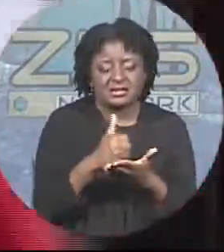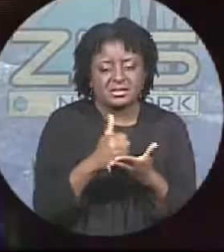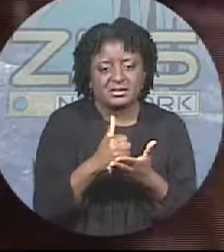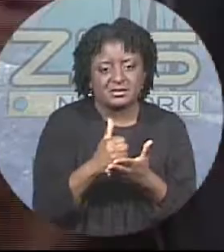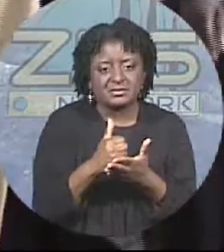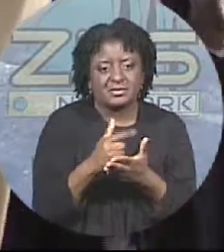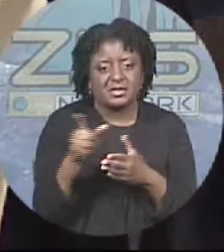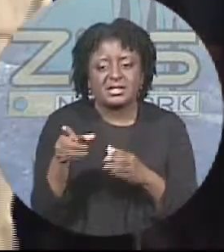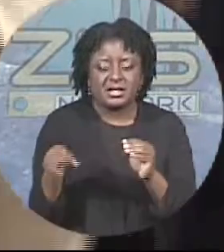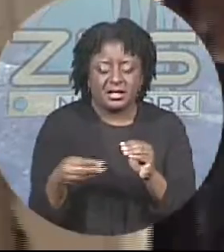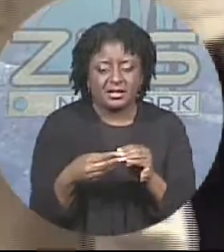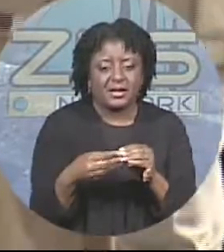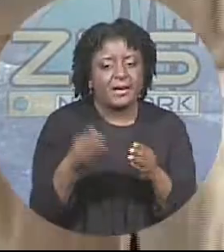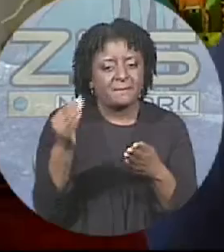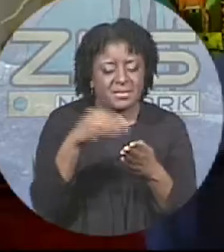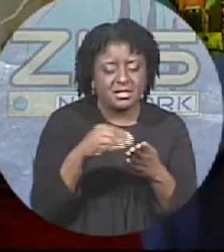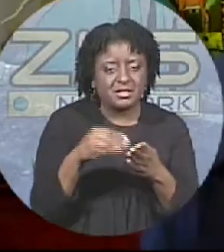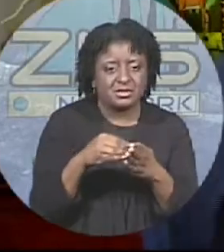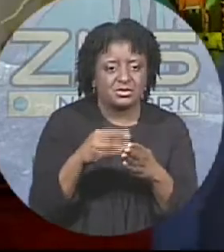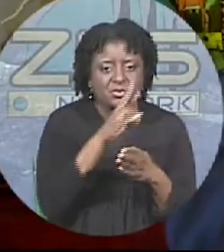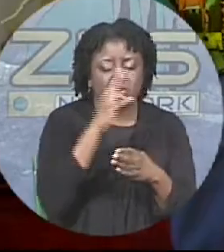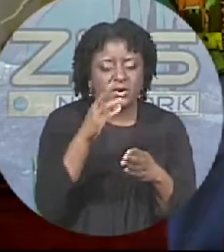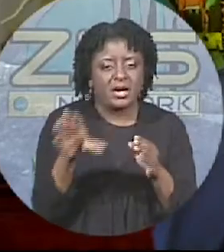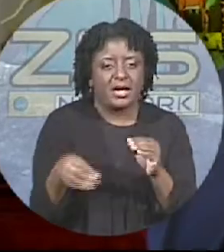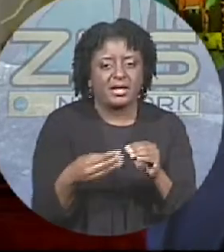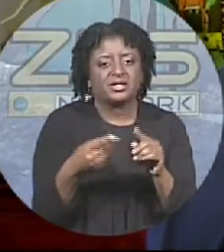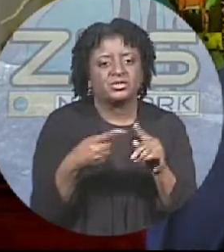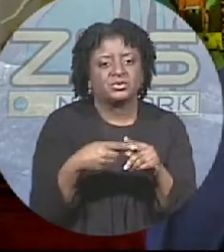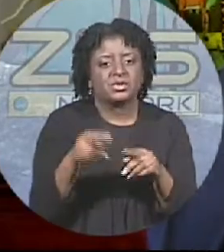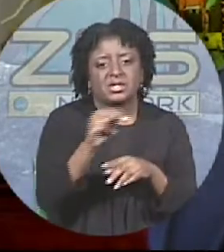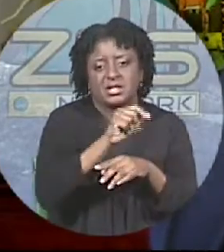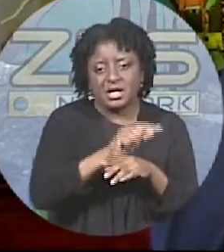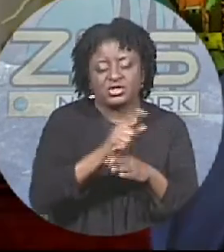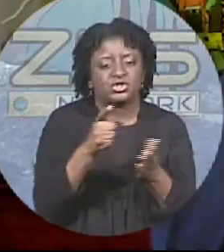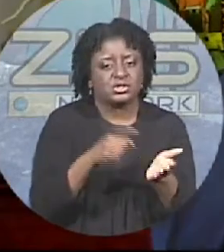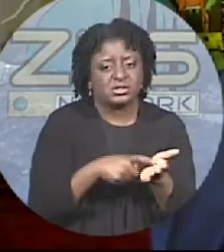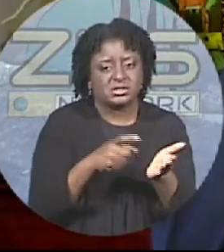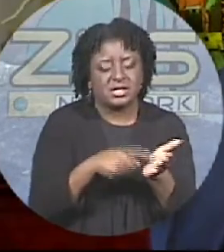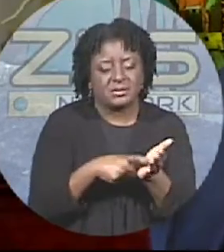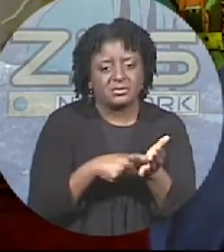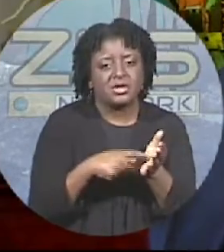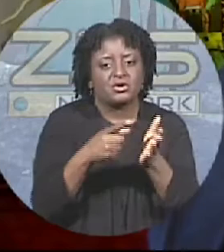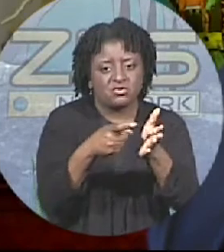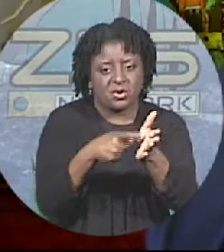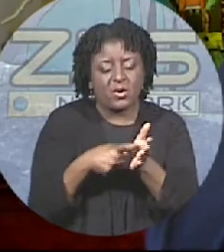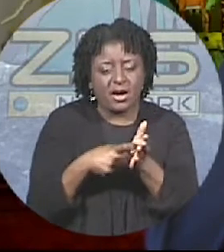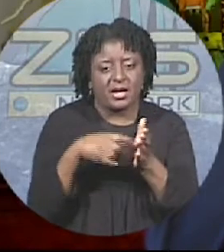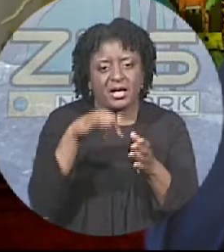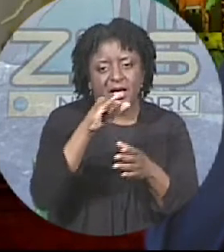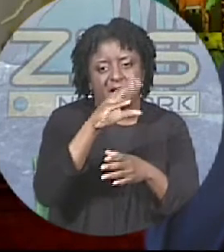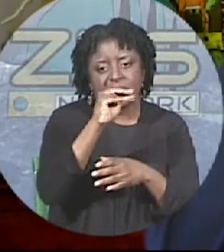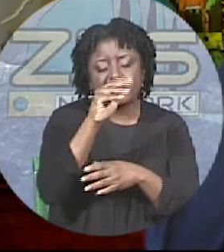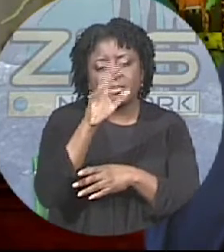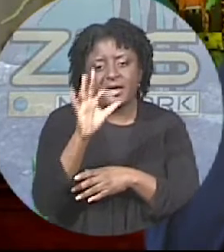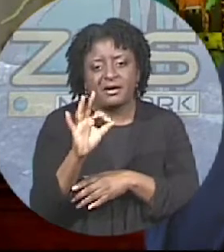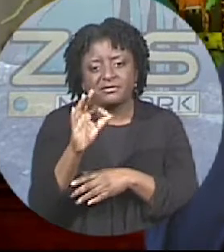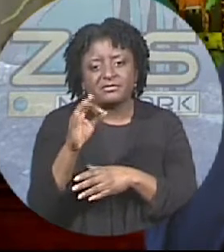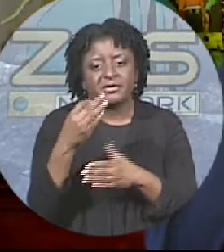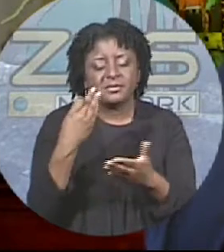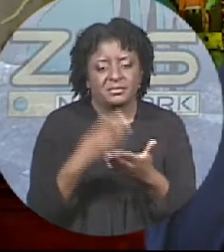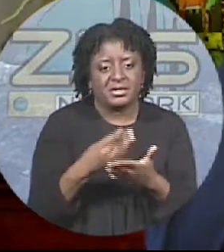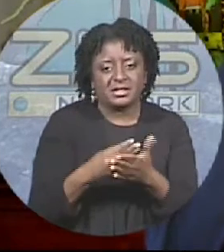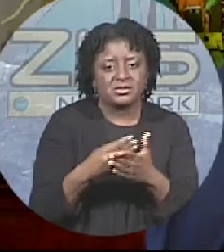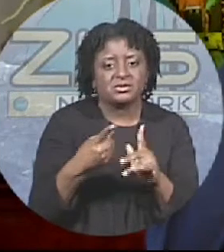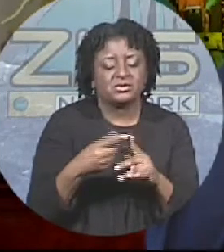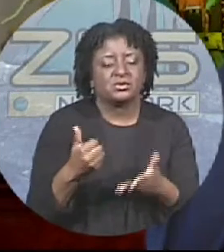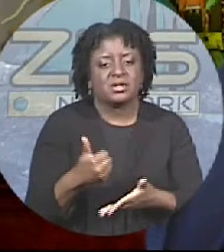to the national debt, leaving the country unstable and vulnerable, requiring the International Monetary Fund bailouts and